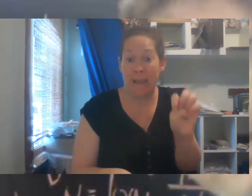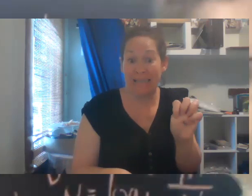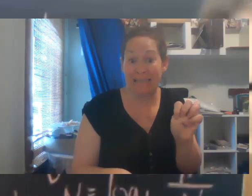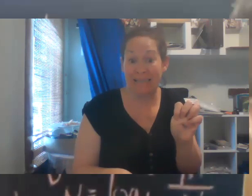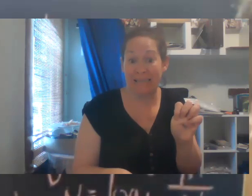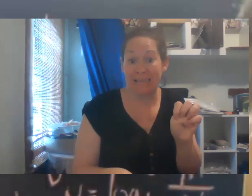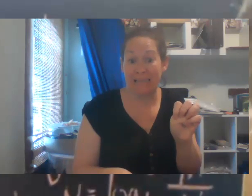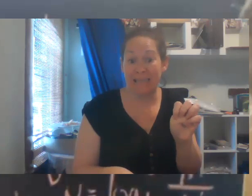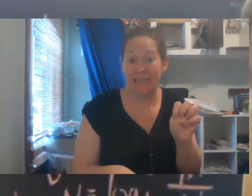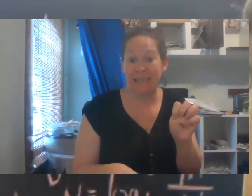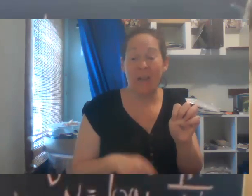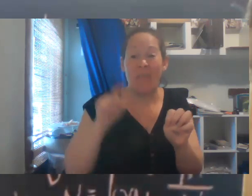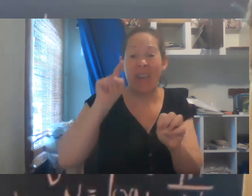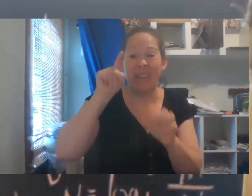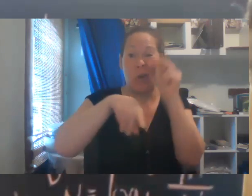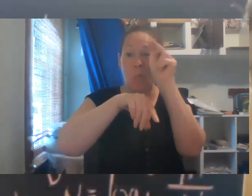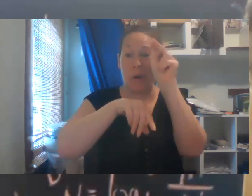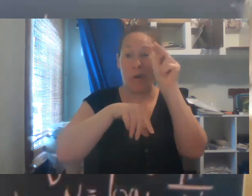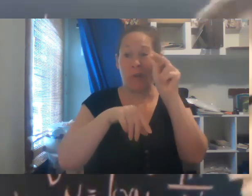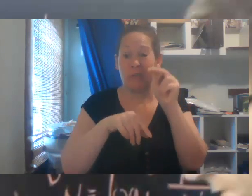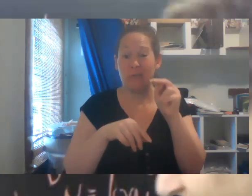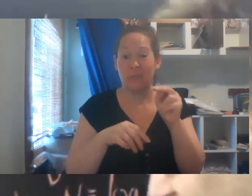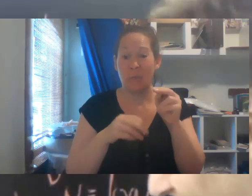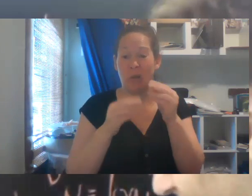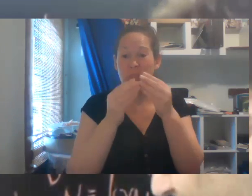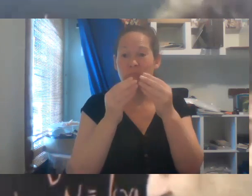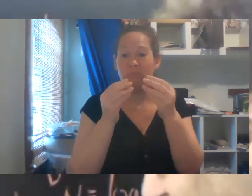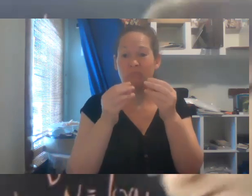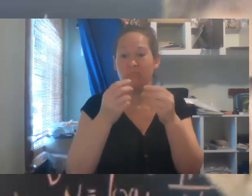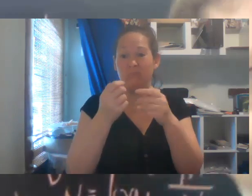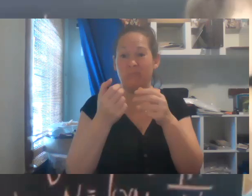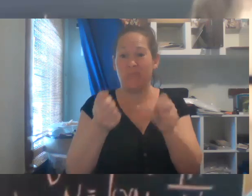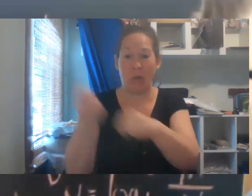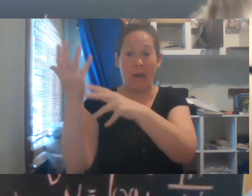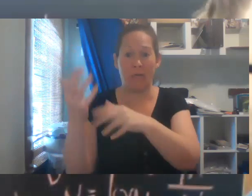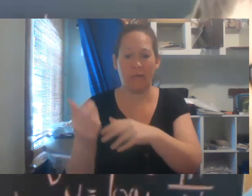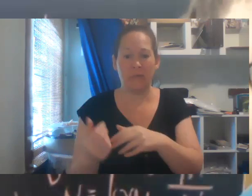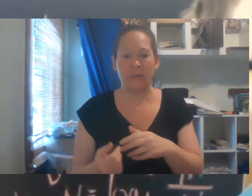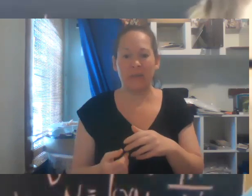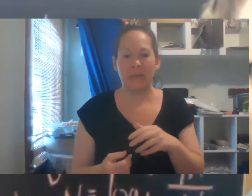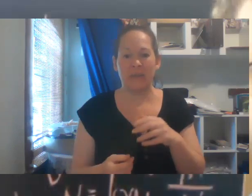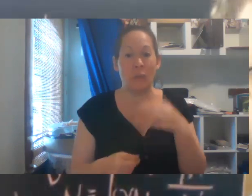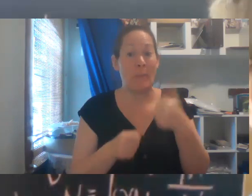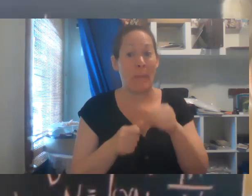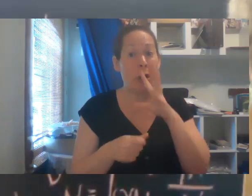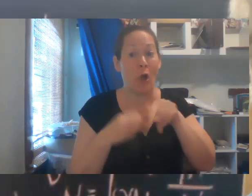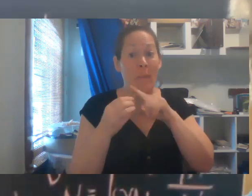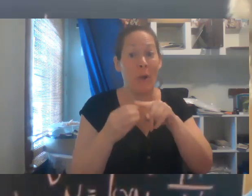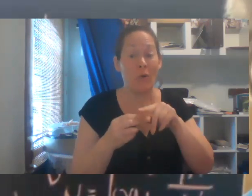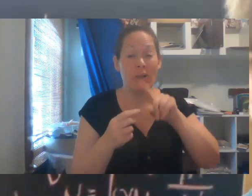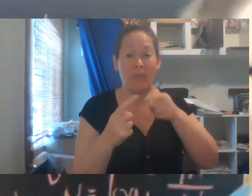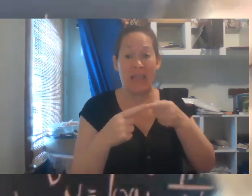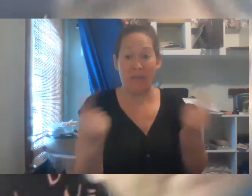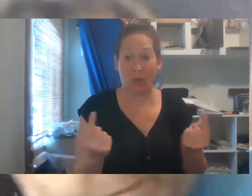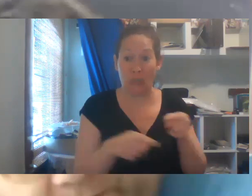I'm going to get my upstairs out nice and clear. So I said these are special. These inverses are special. They're the secret sauce. This is weird. I have